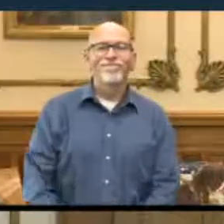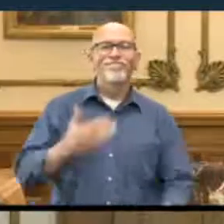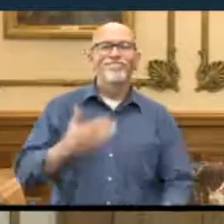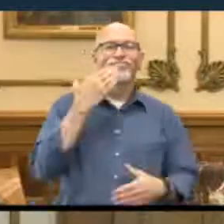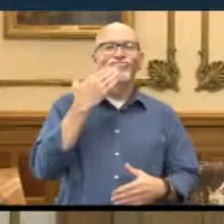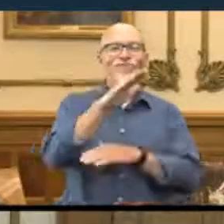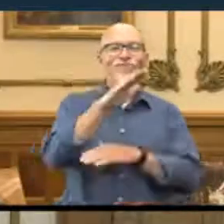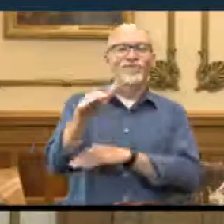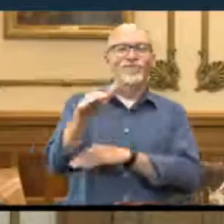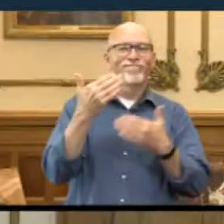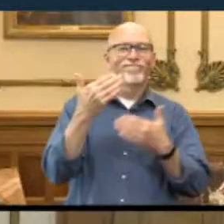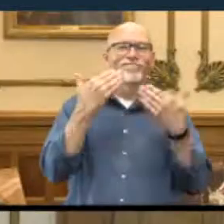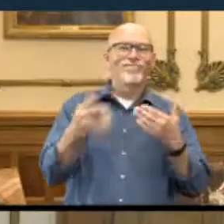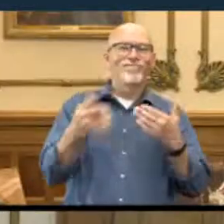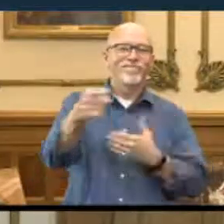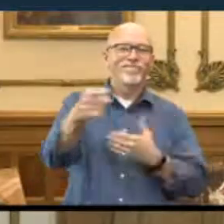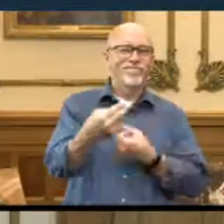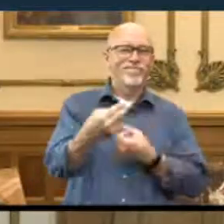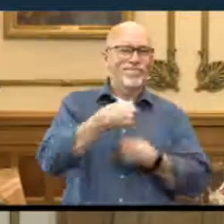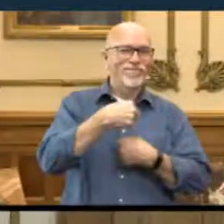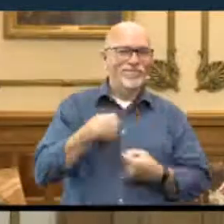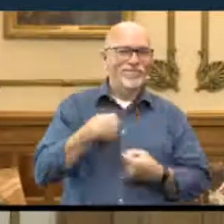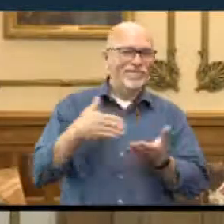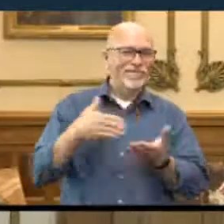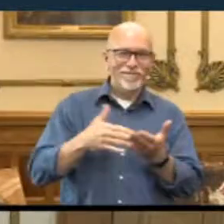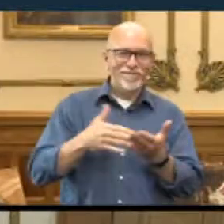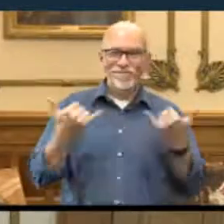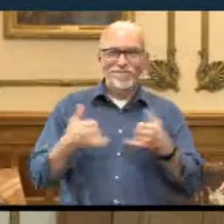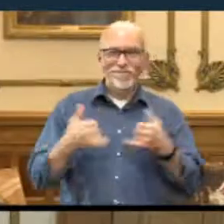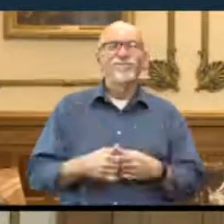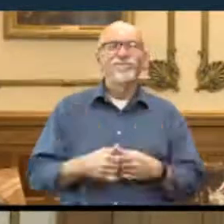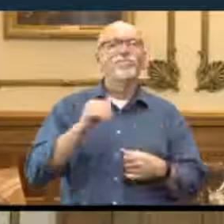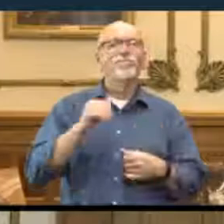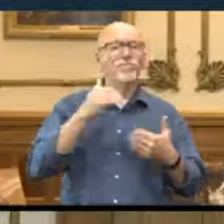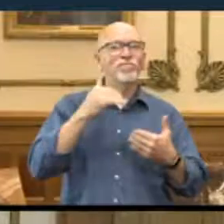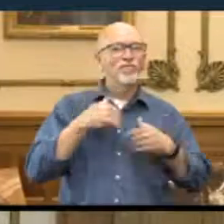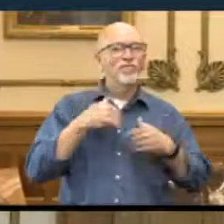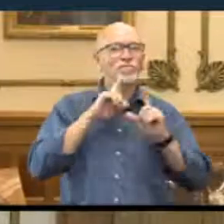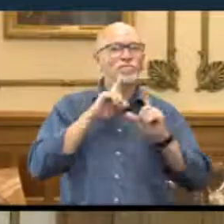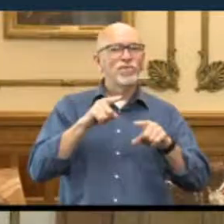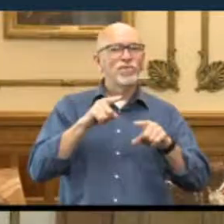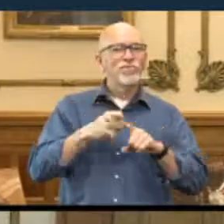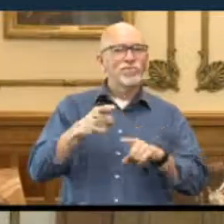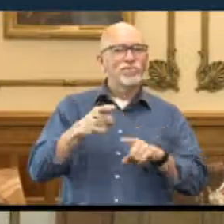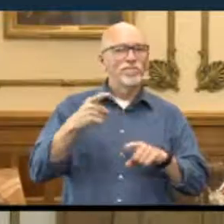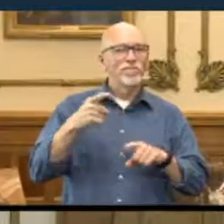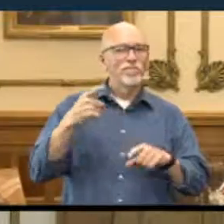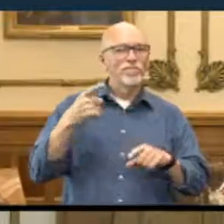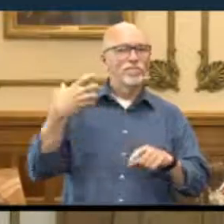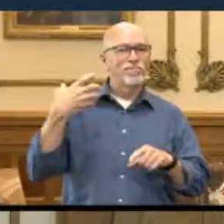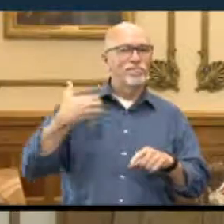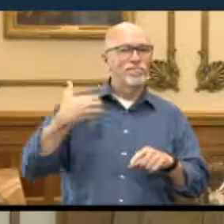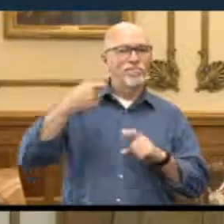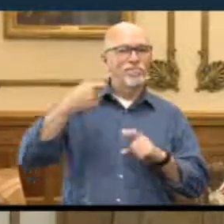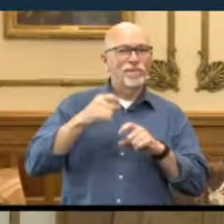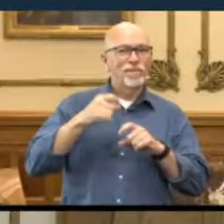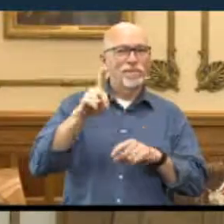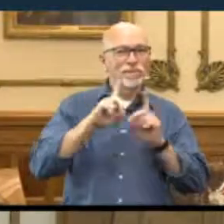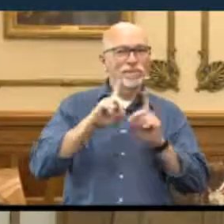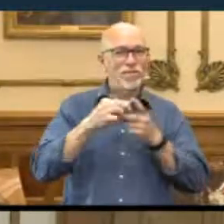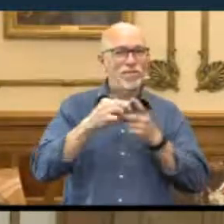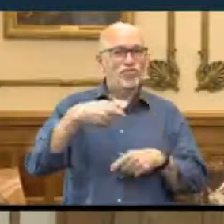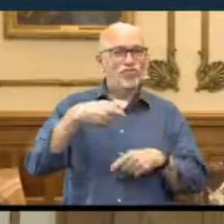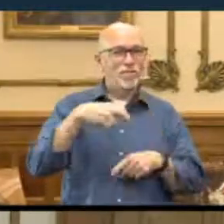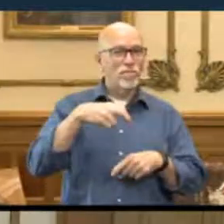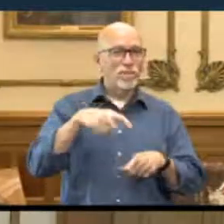Good afternoon. Thank you for joining us once again. Today we'll have reports from the Commissioner of Indiana's Department of Transportation,